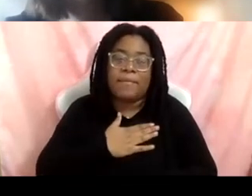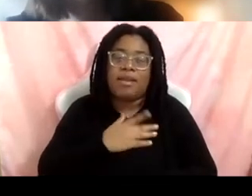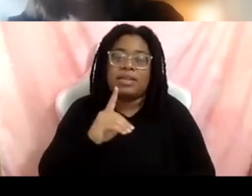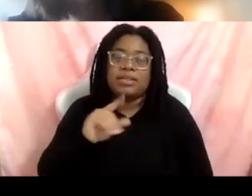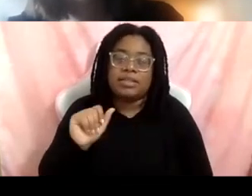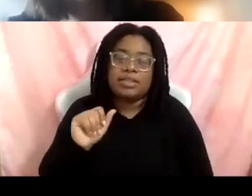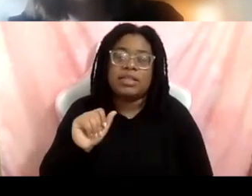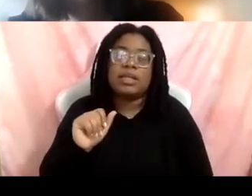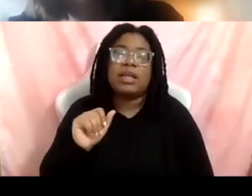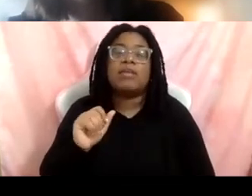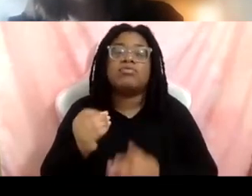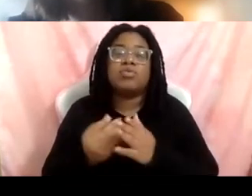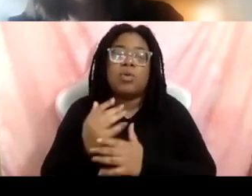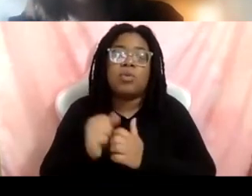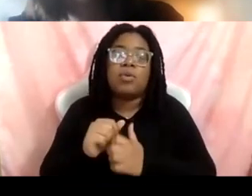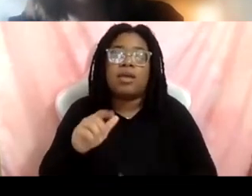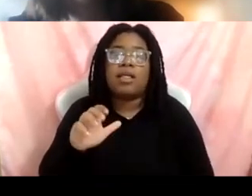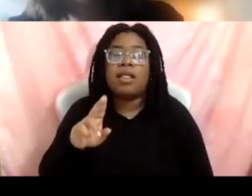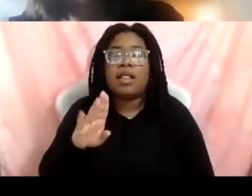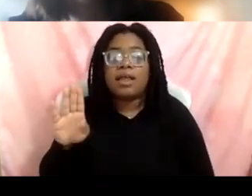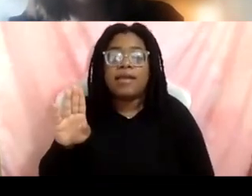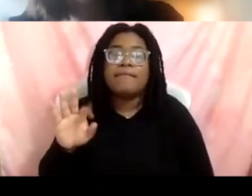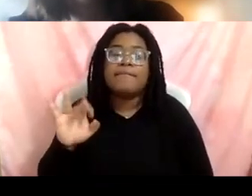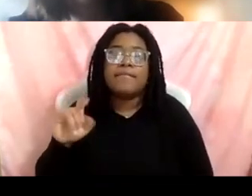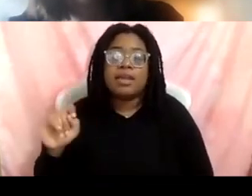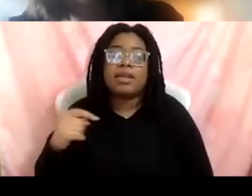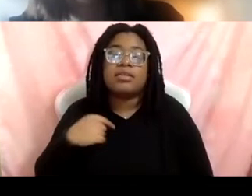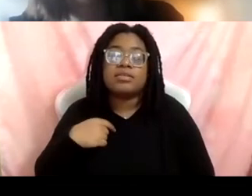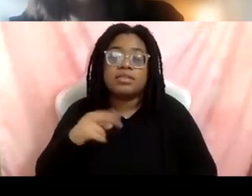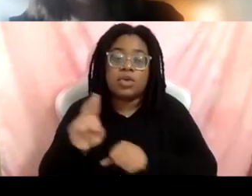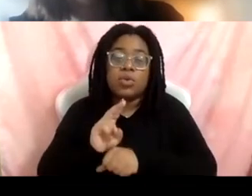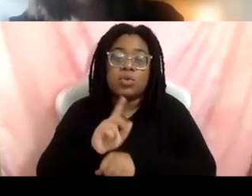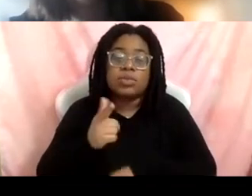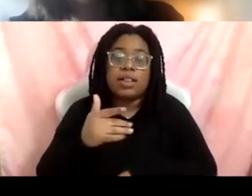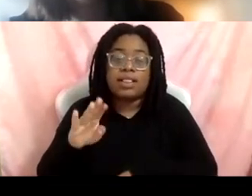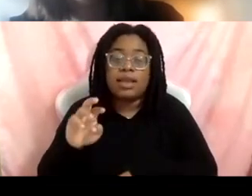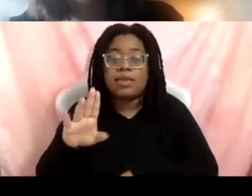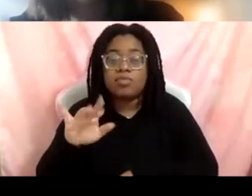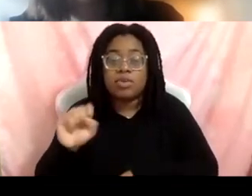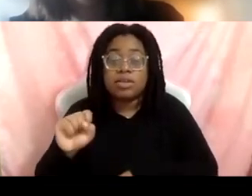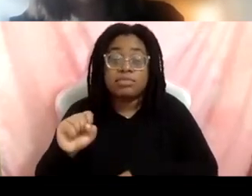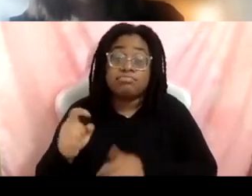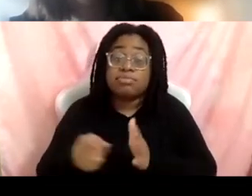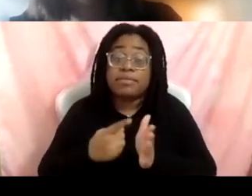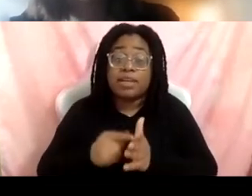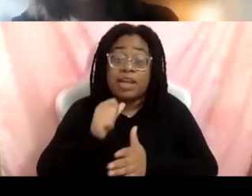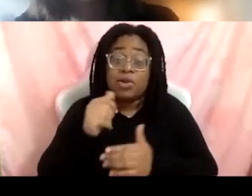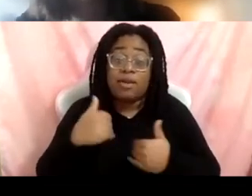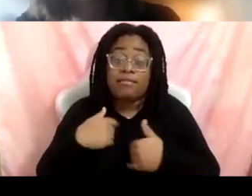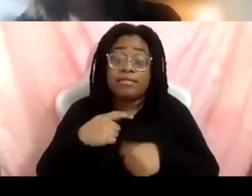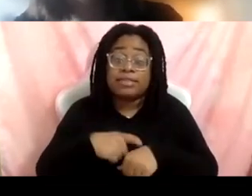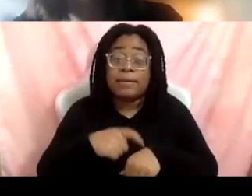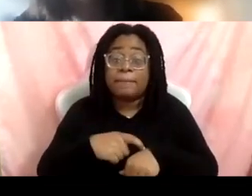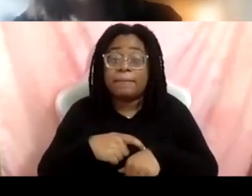with club feet and I wear leg braces. And I like some days I don't have like much mobility issues at all.